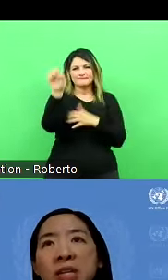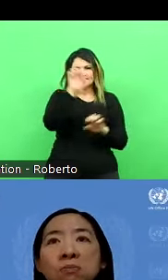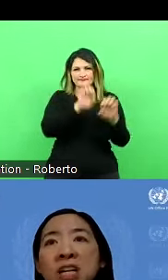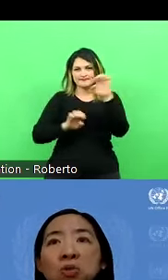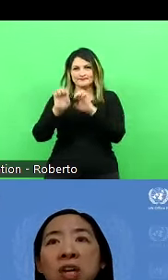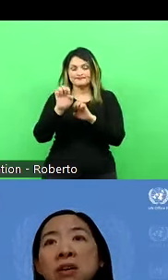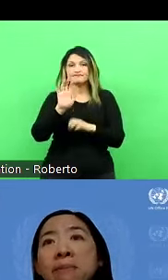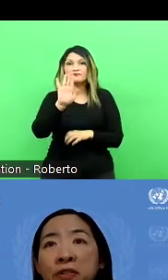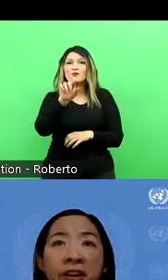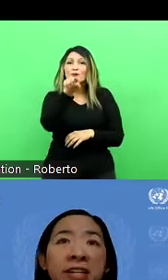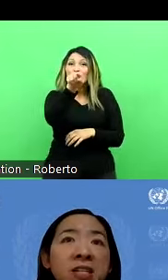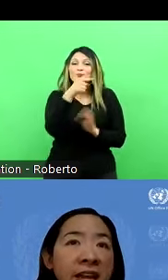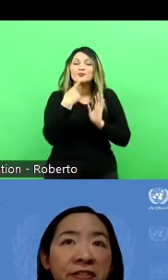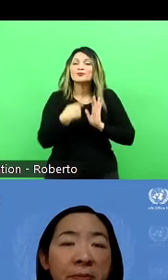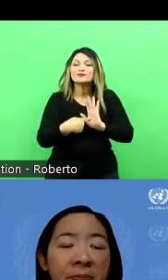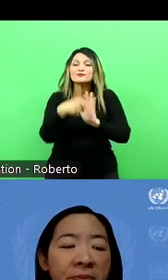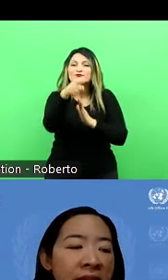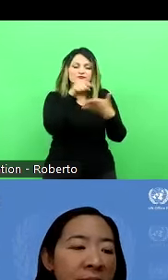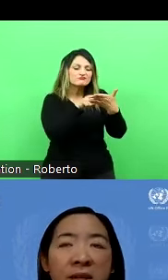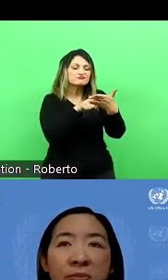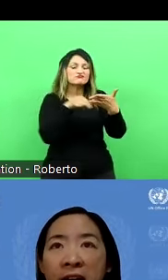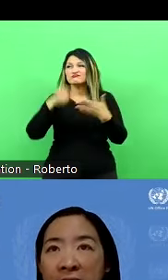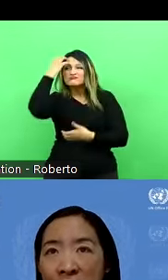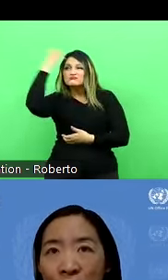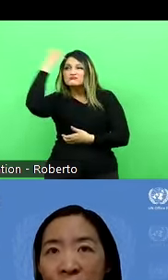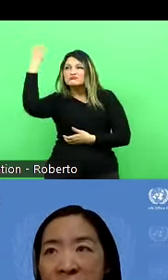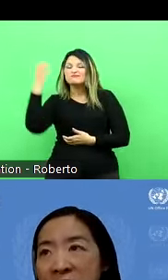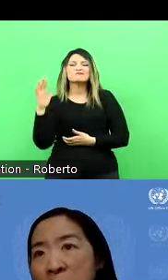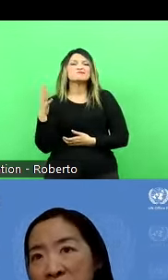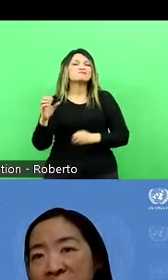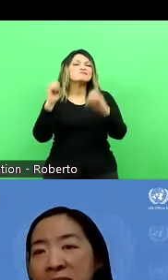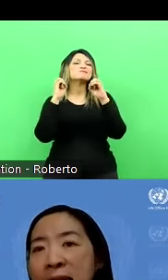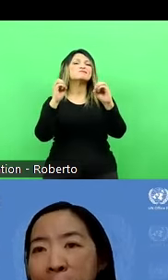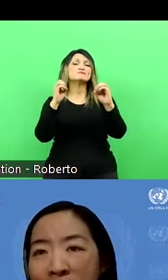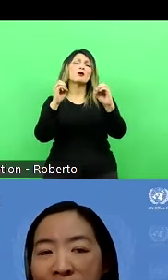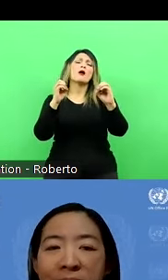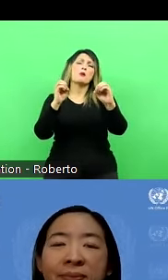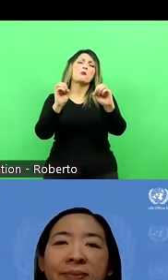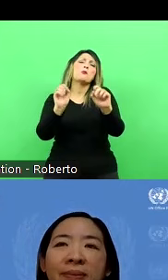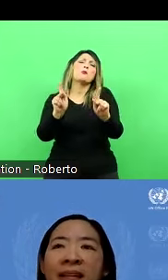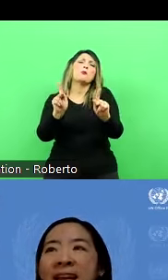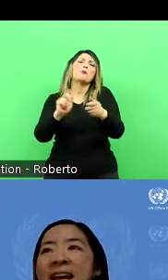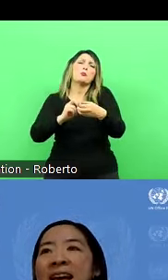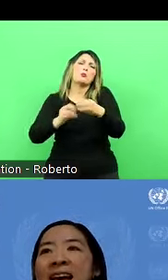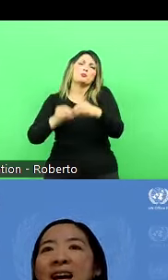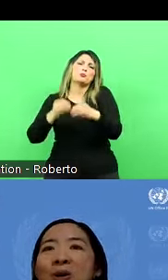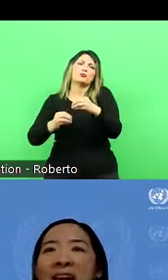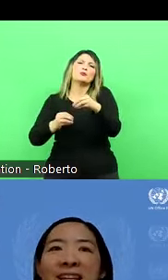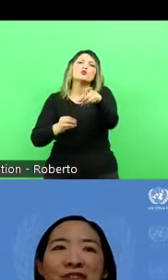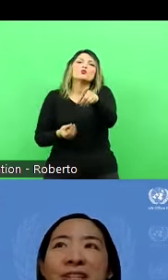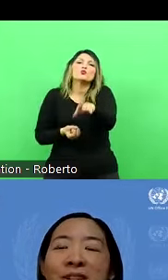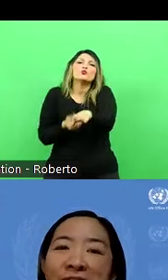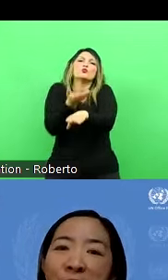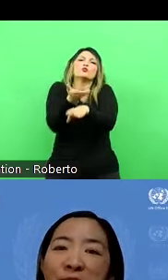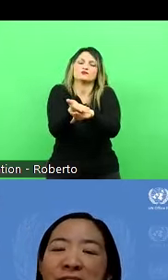governments to make sure that there are more funding or staffing being provided to this department, for example. Okay, that's